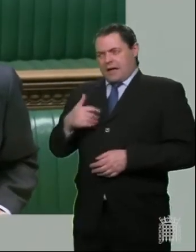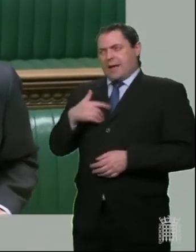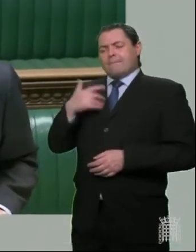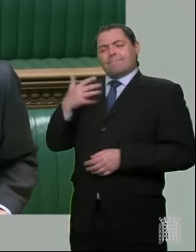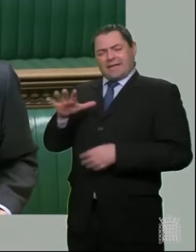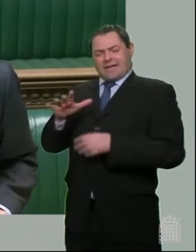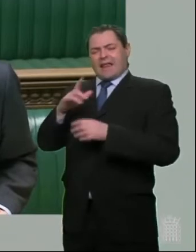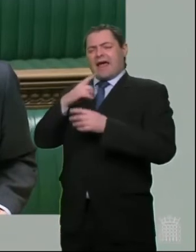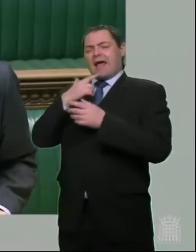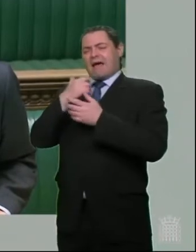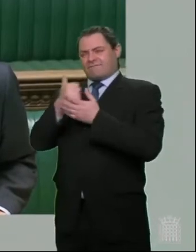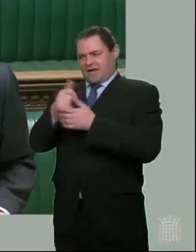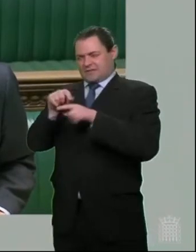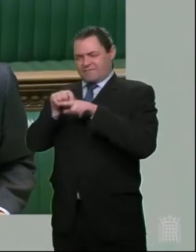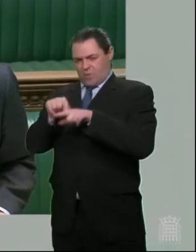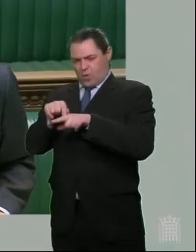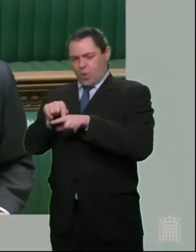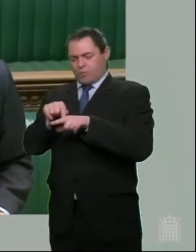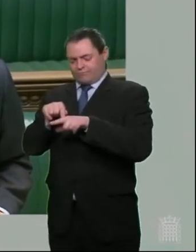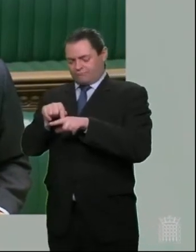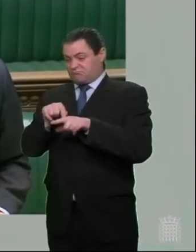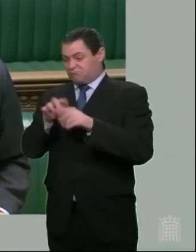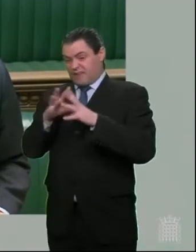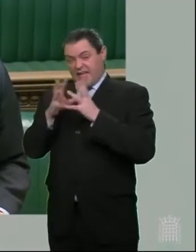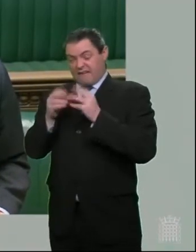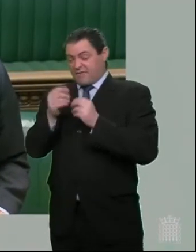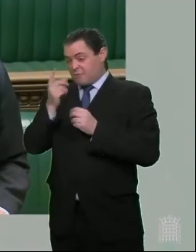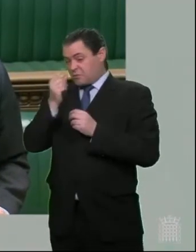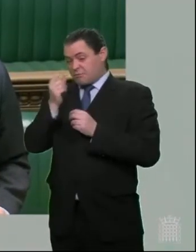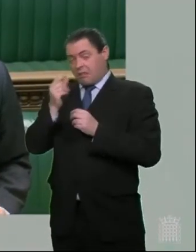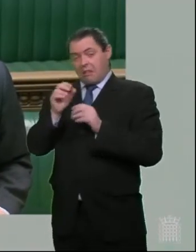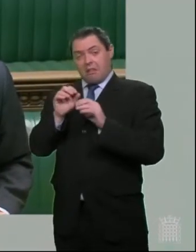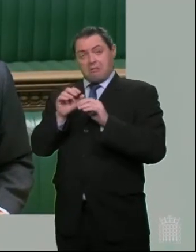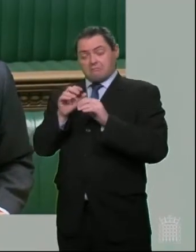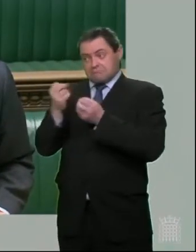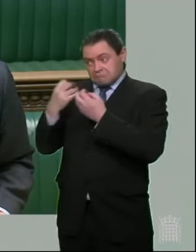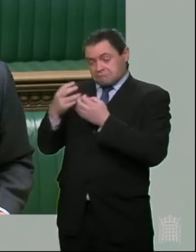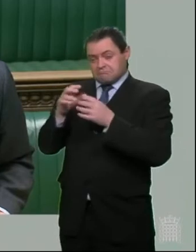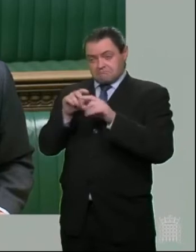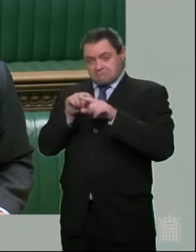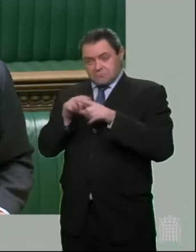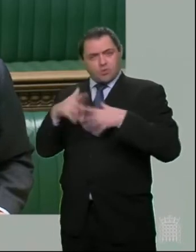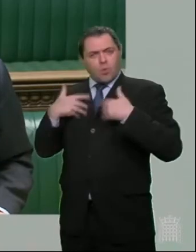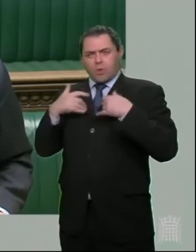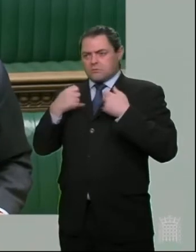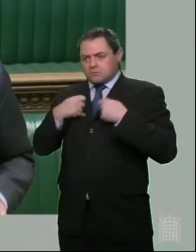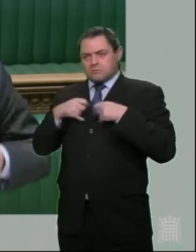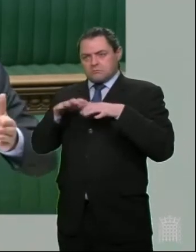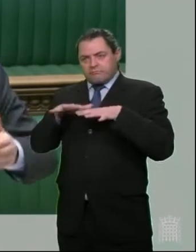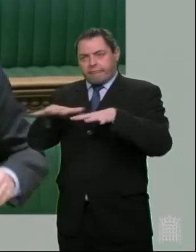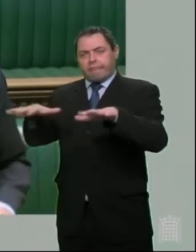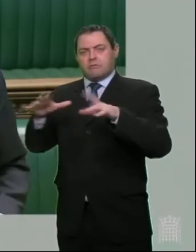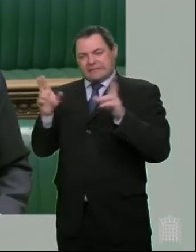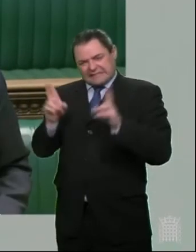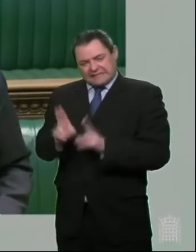scientific advice and done everything we can to minimise disease and minimise suffering throughout the country. And I think he